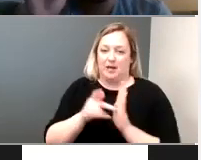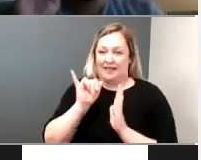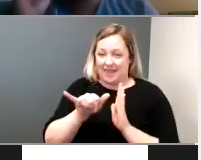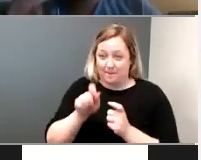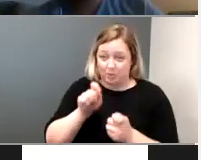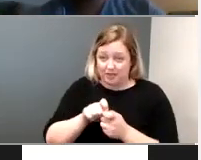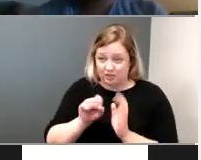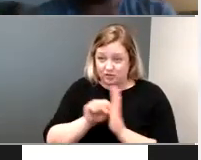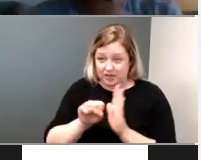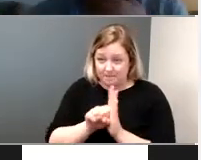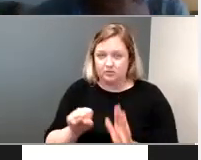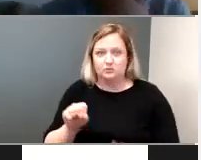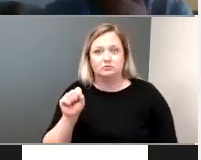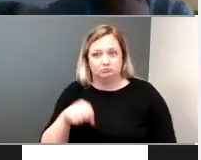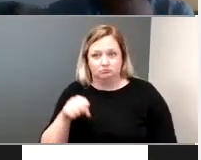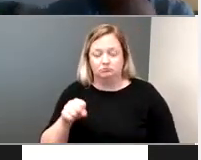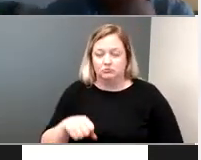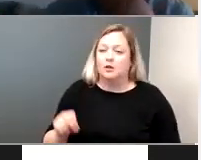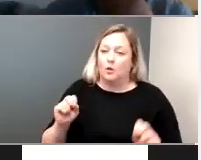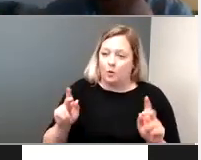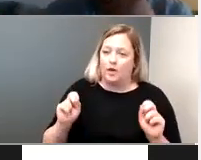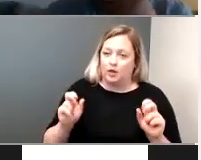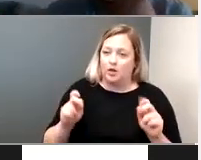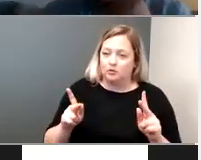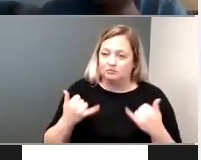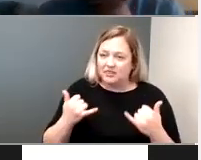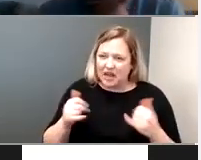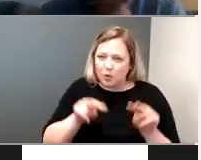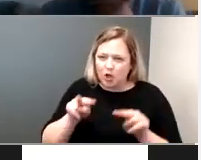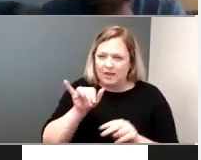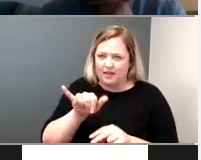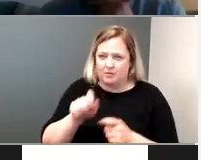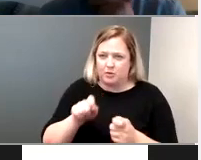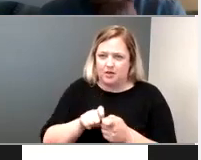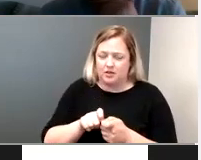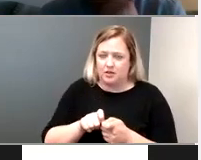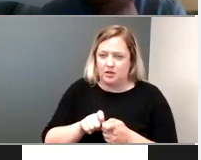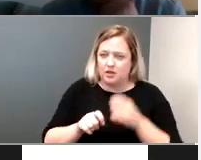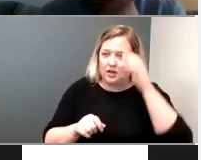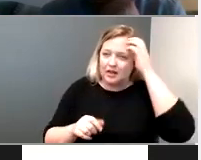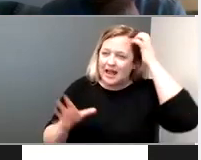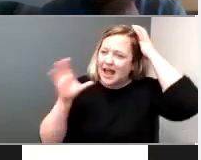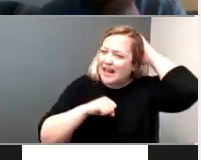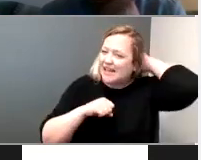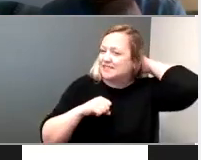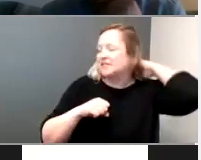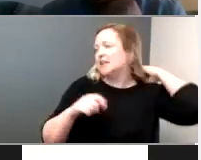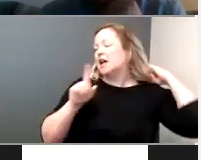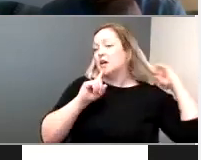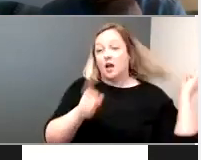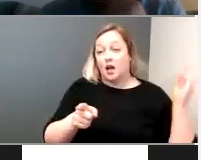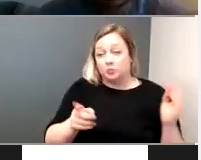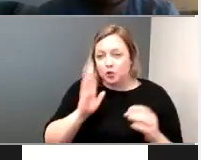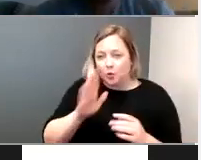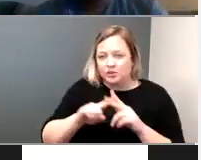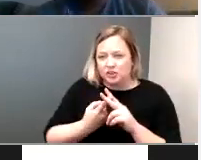Yes, yes. Okay. So let's look into this particular. Yes. It was just more of like a comment. I'm sure we're going to it'll start to